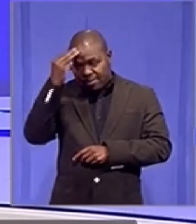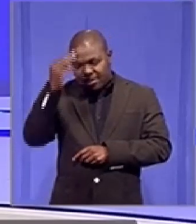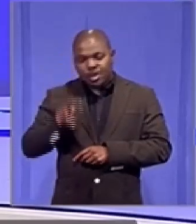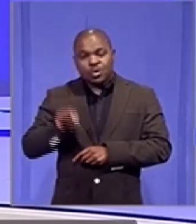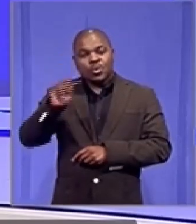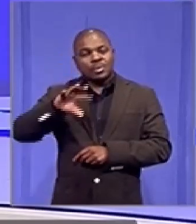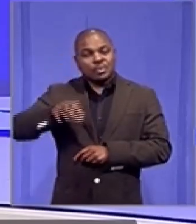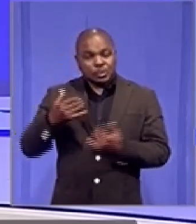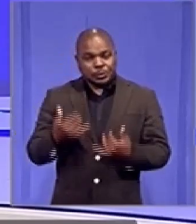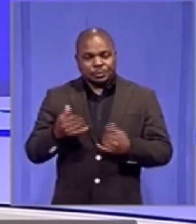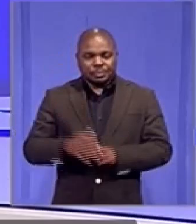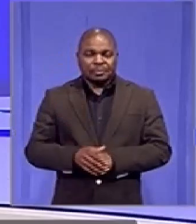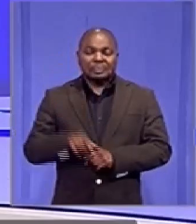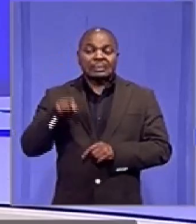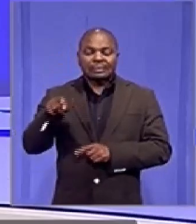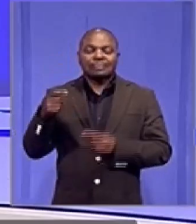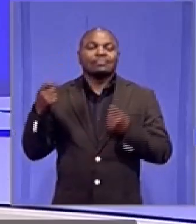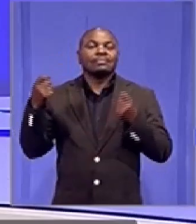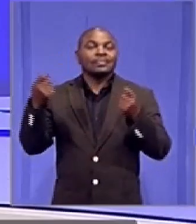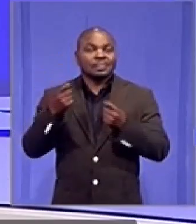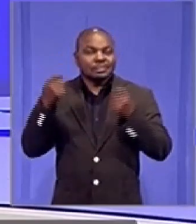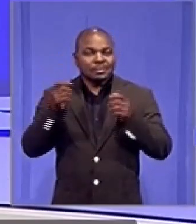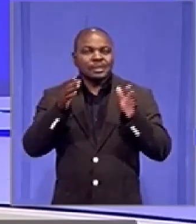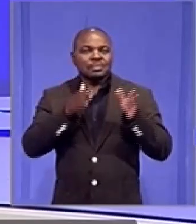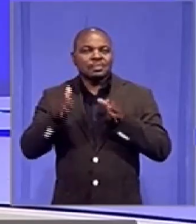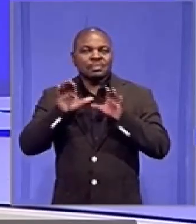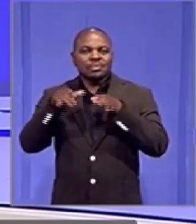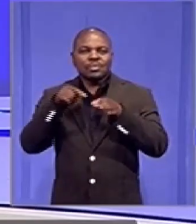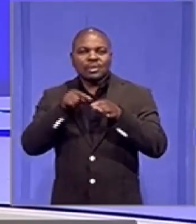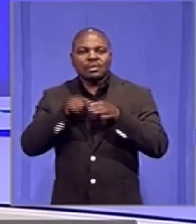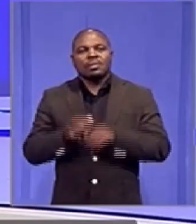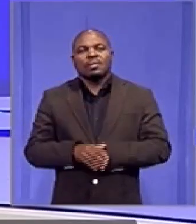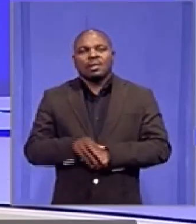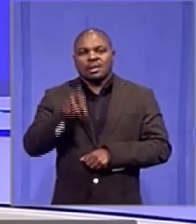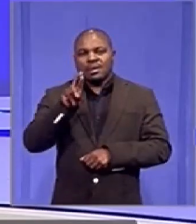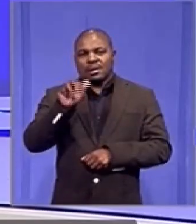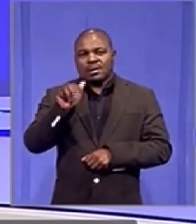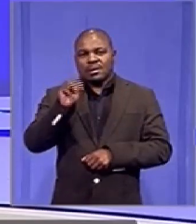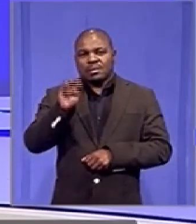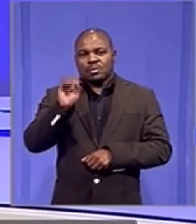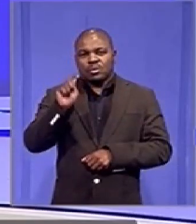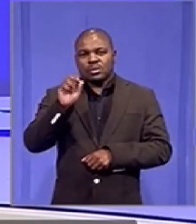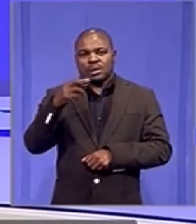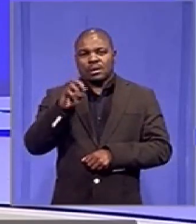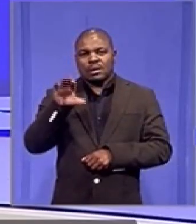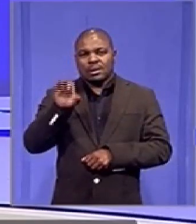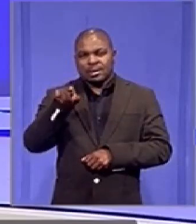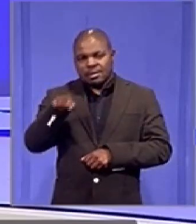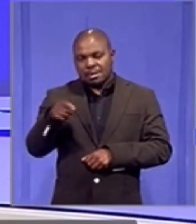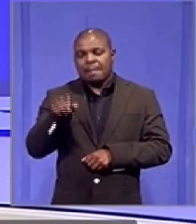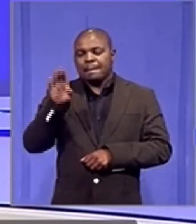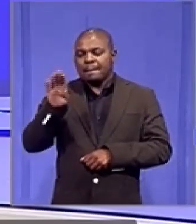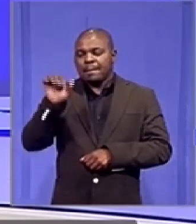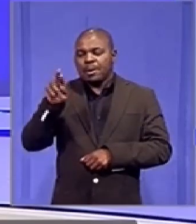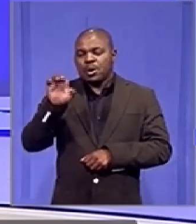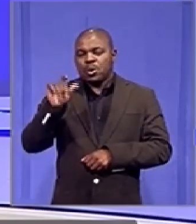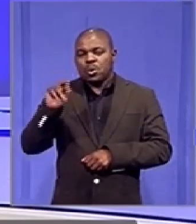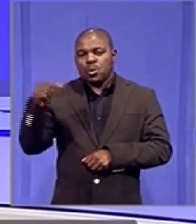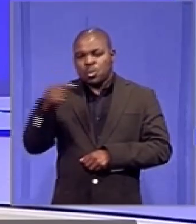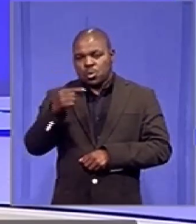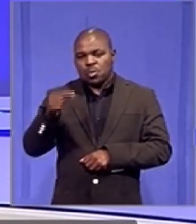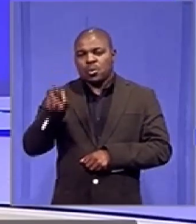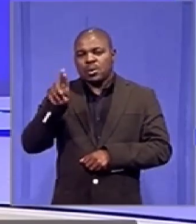legale gompieno. Moletlo o rulagangwa ke kgoro yo ra motshegare ya bogosi jwa barolong bo ratshedi ka maitlhomo